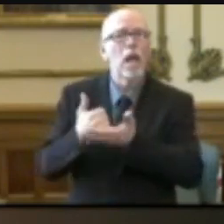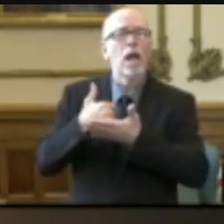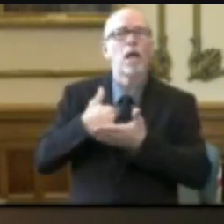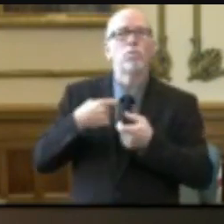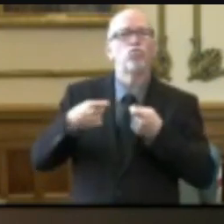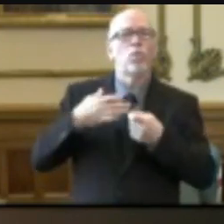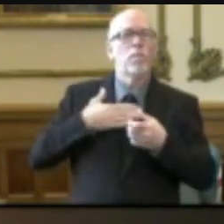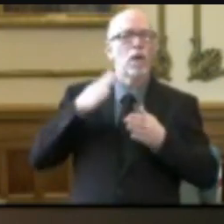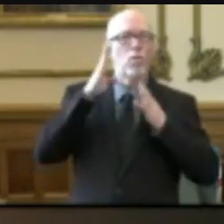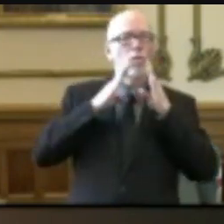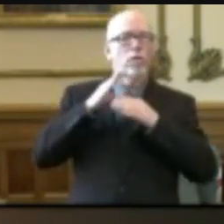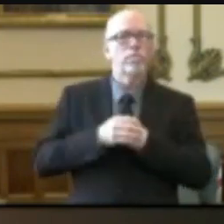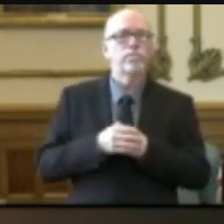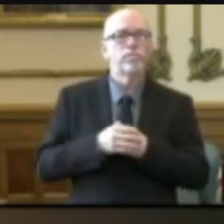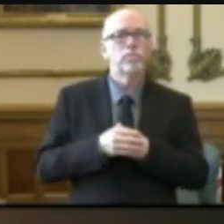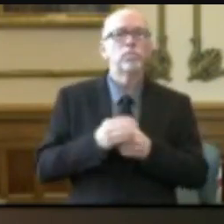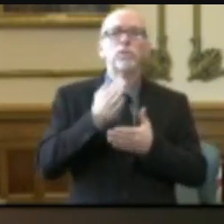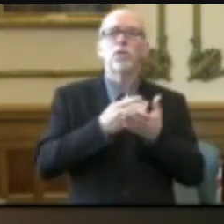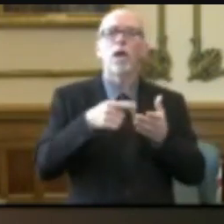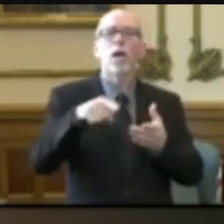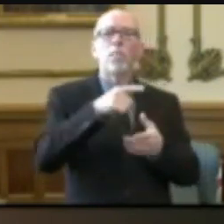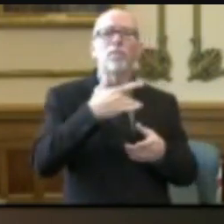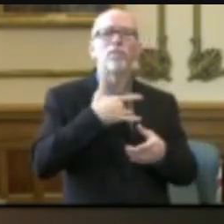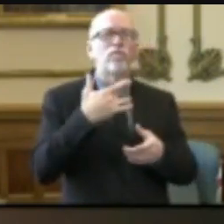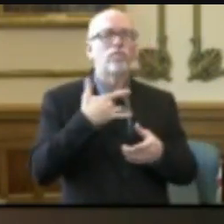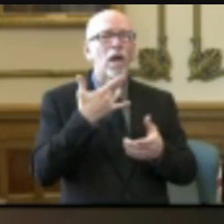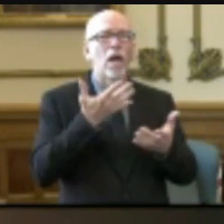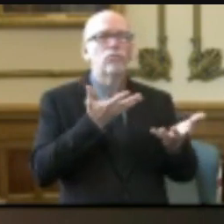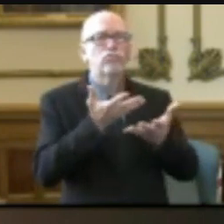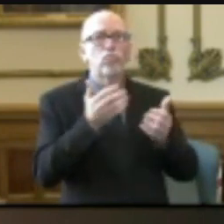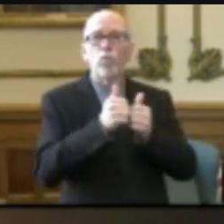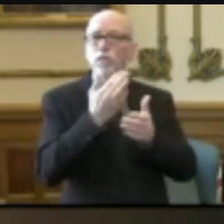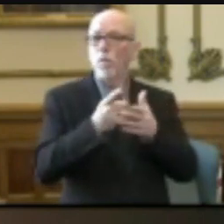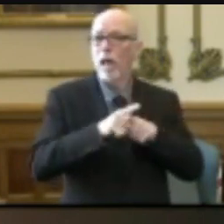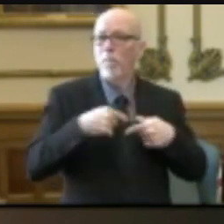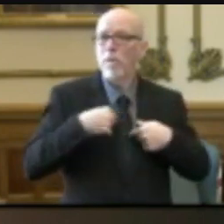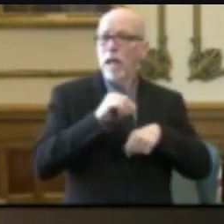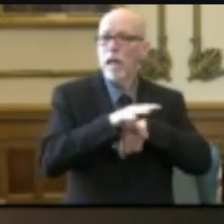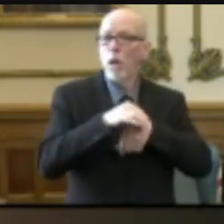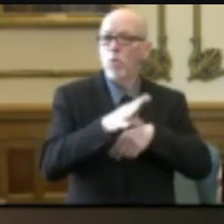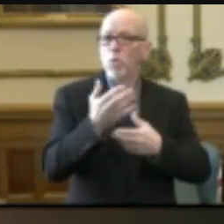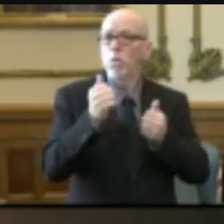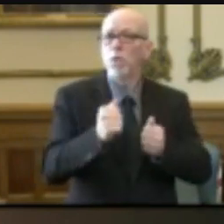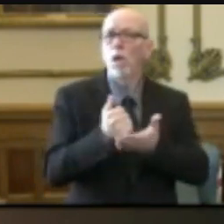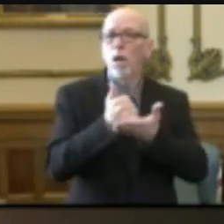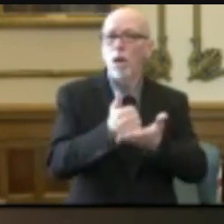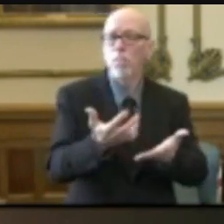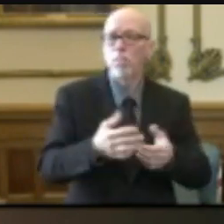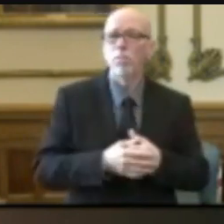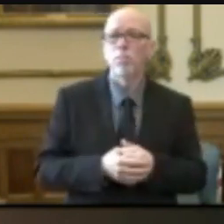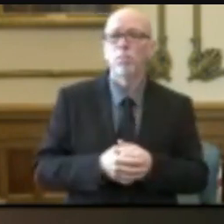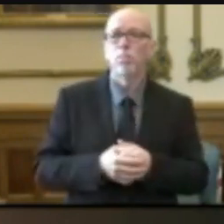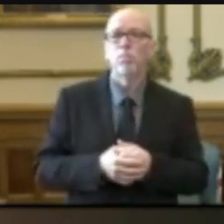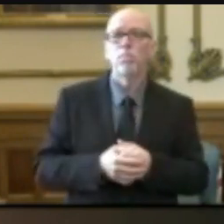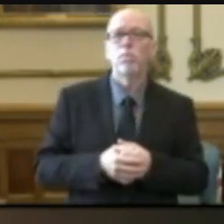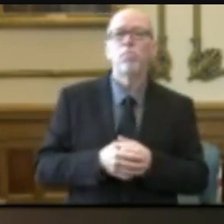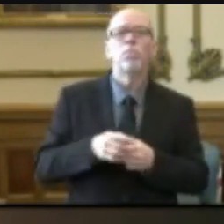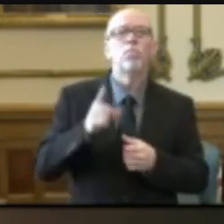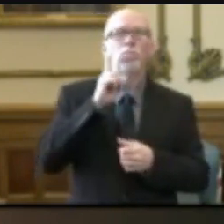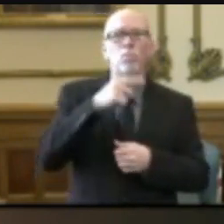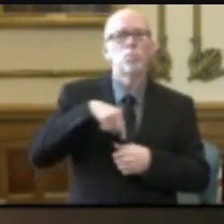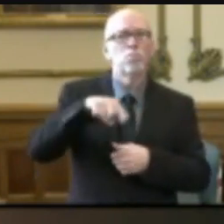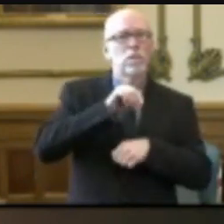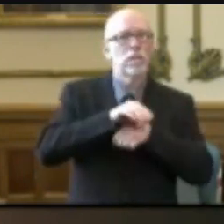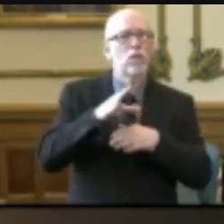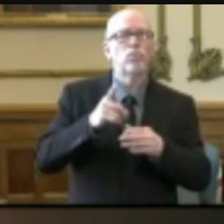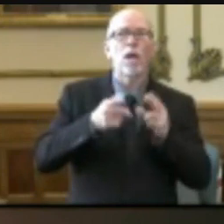worries. Others find counseling with someone like me to be incredibly helpful. Therapists are highly trained to